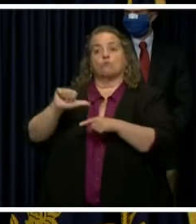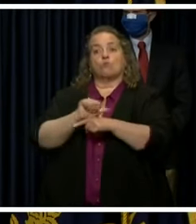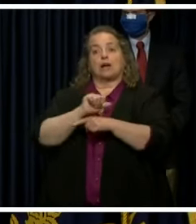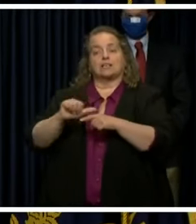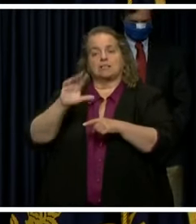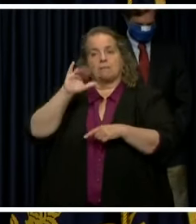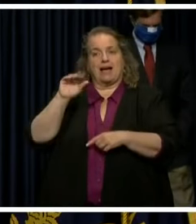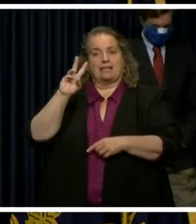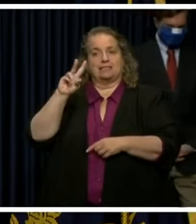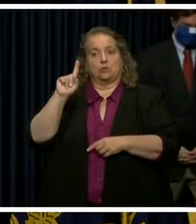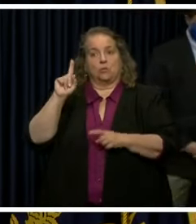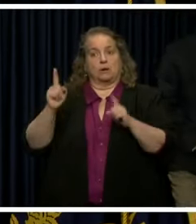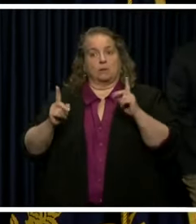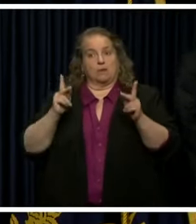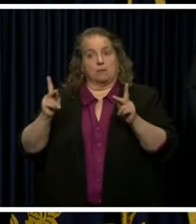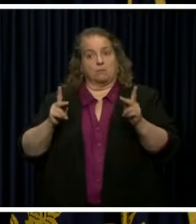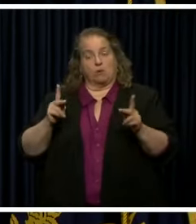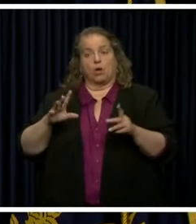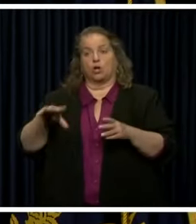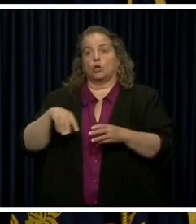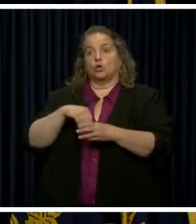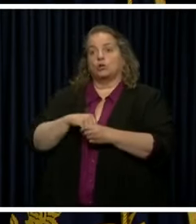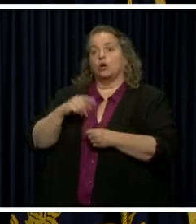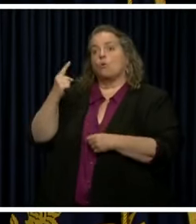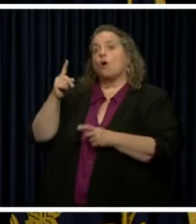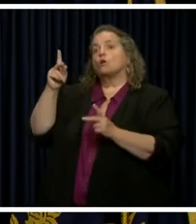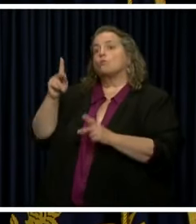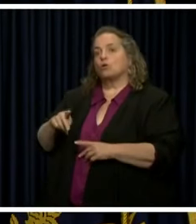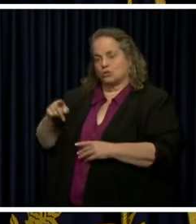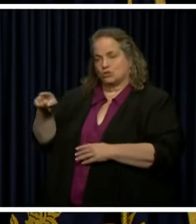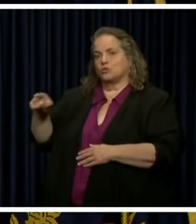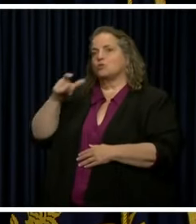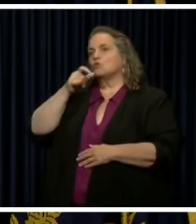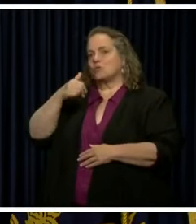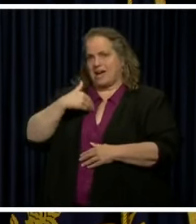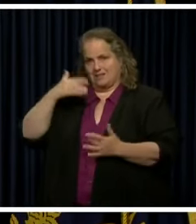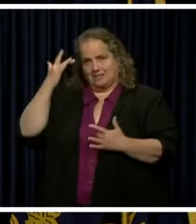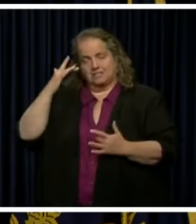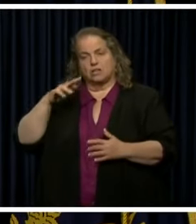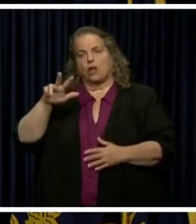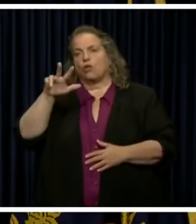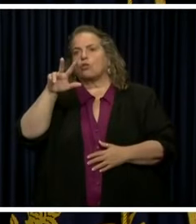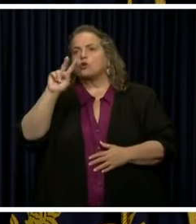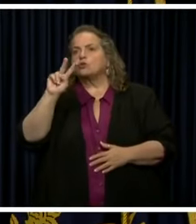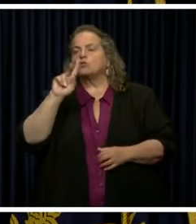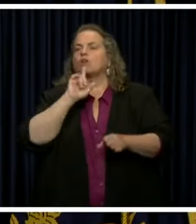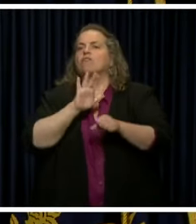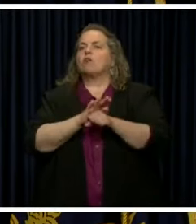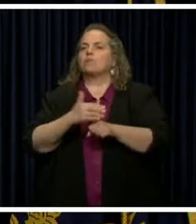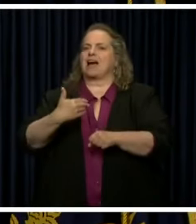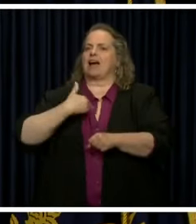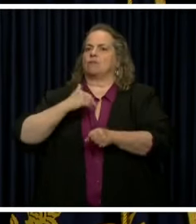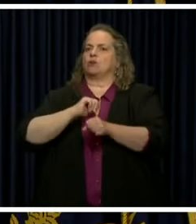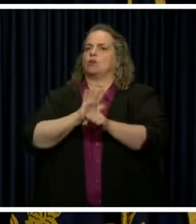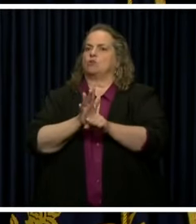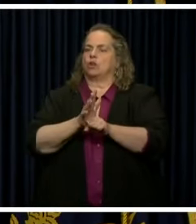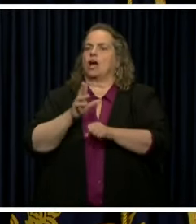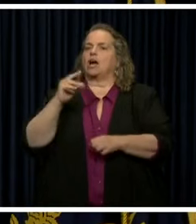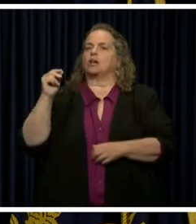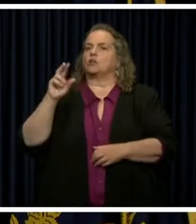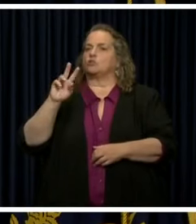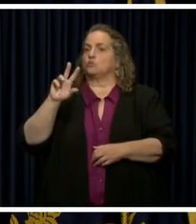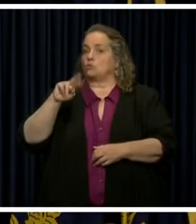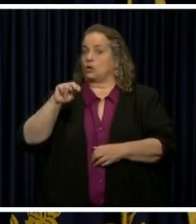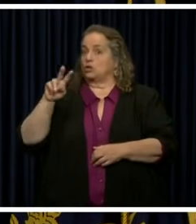persons, including a symptomatic index patient, 32 confirmed and 20 probable secondary